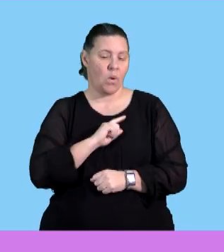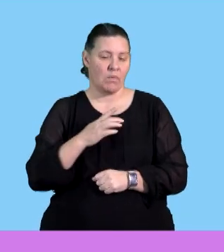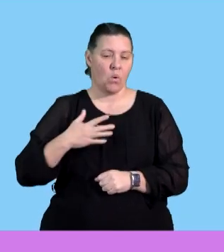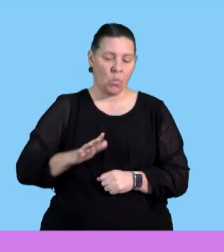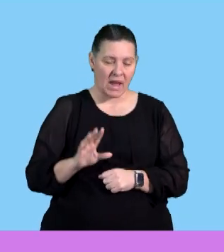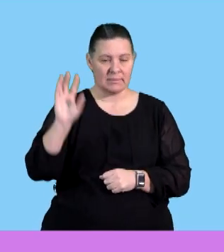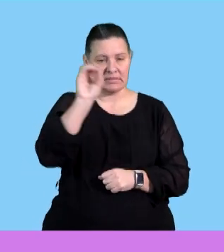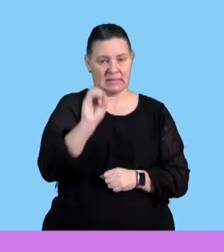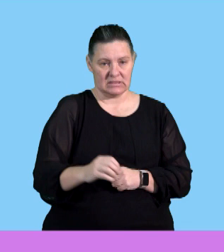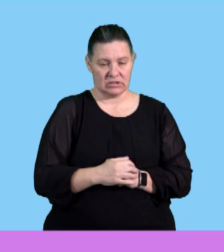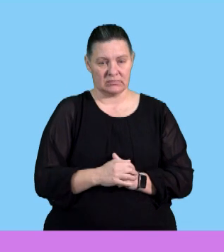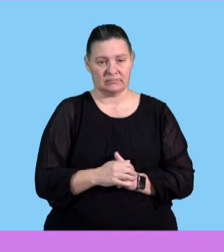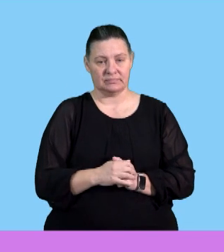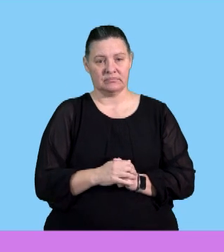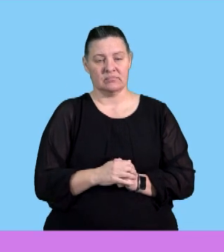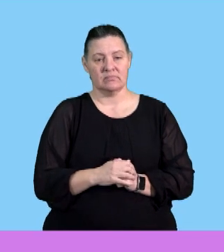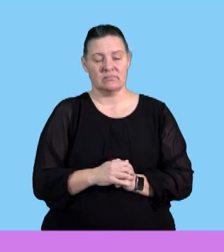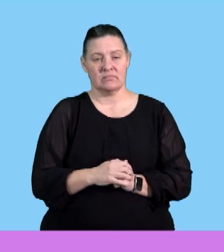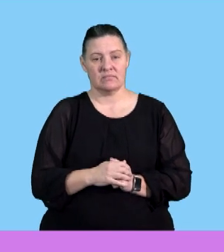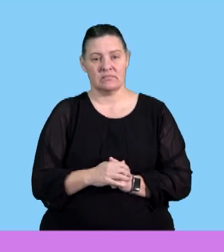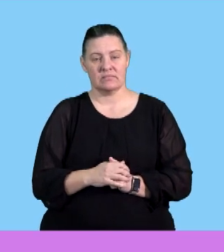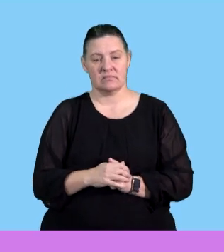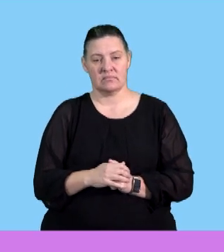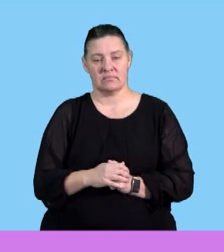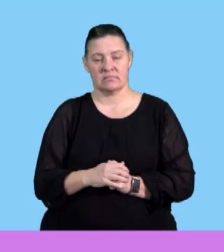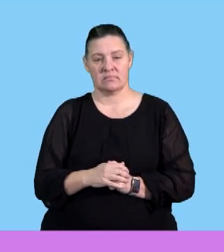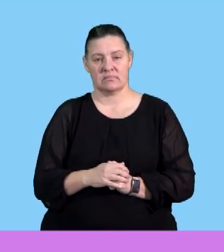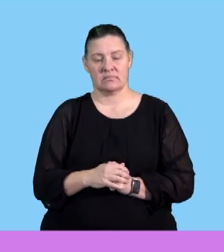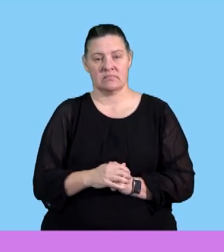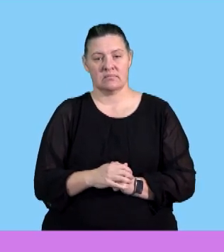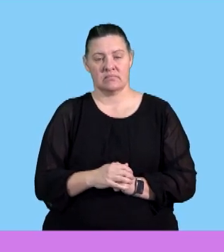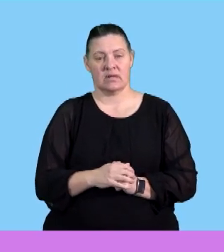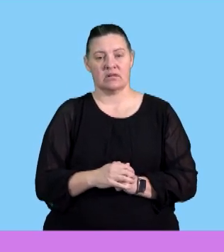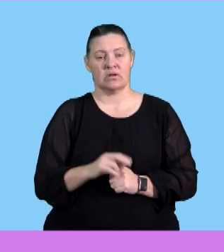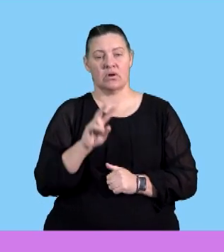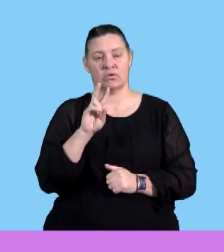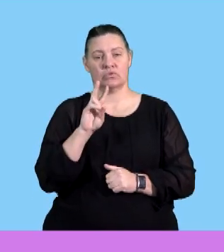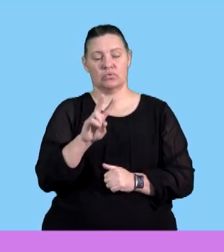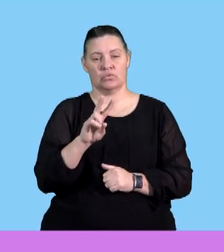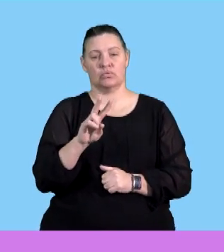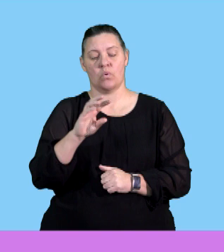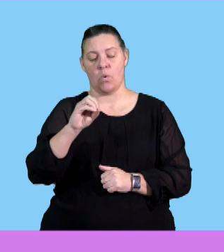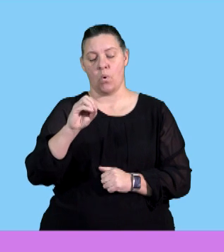because I want a percentage, and then you'll see it is